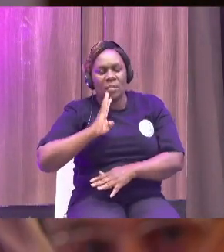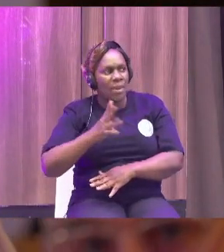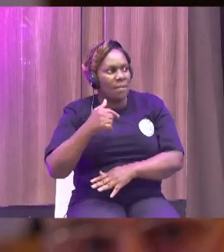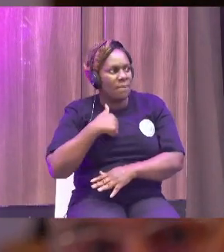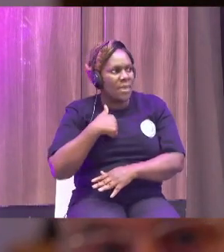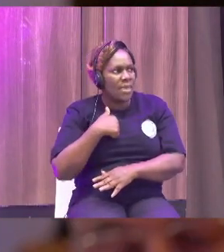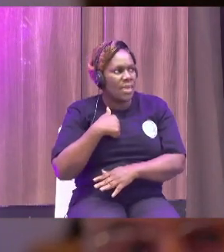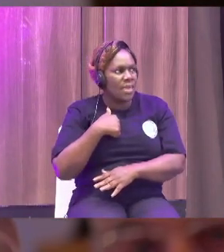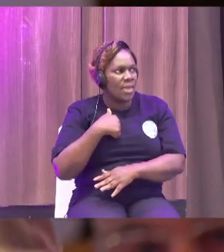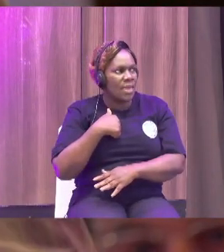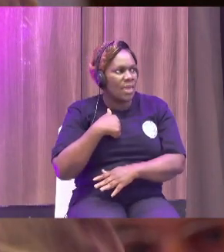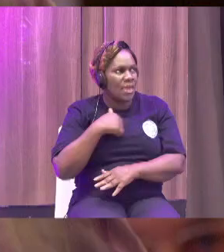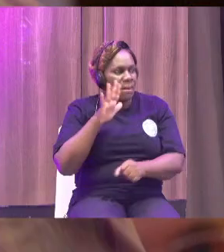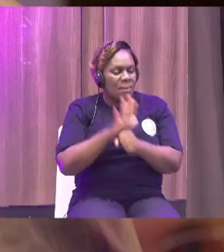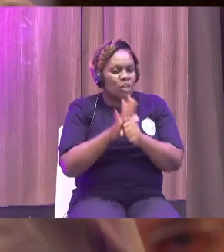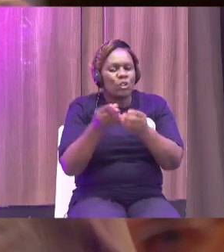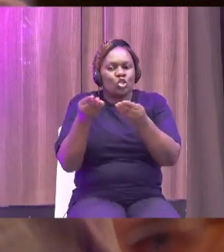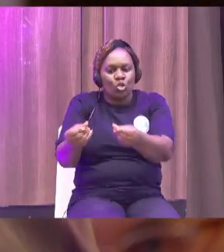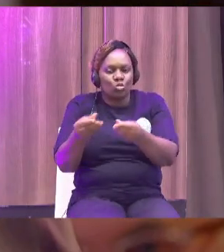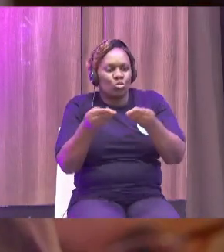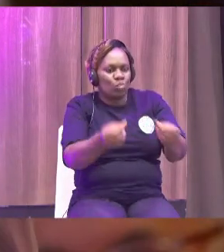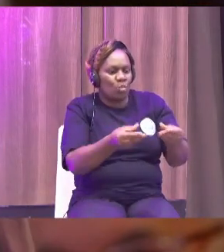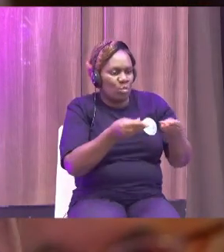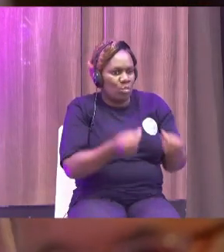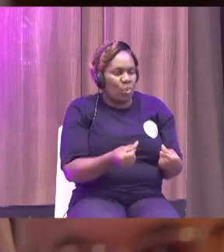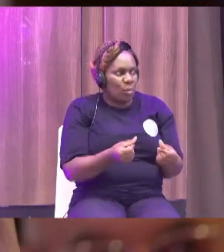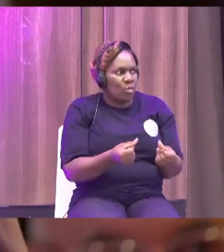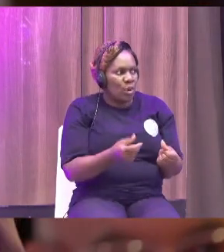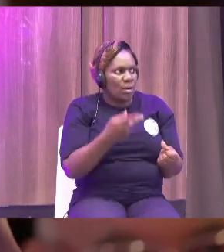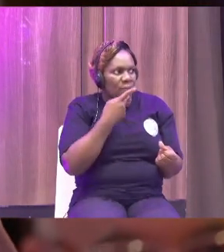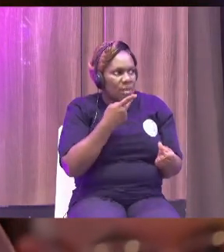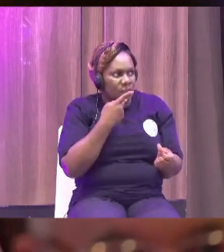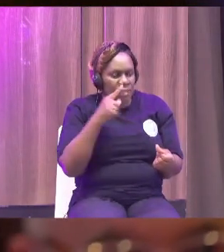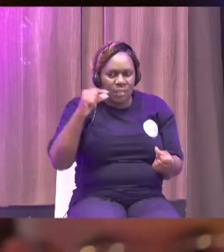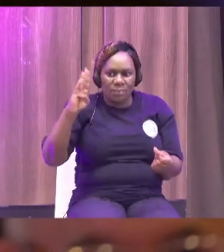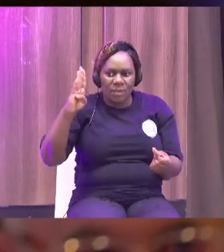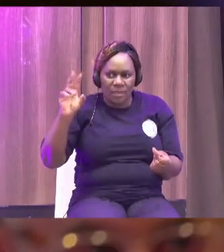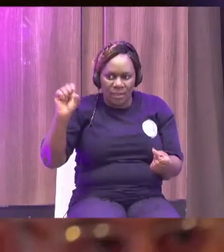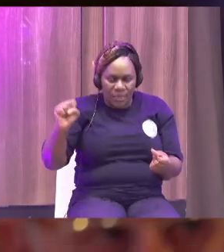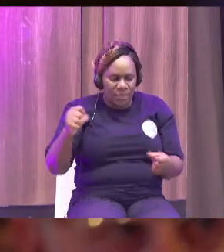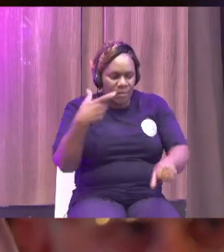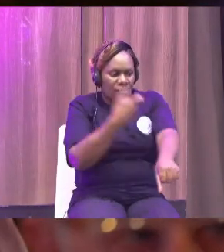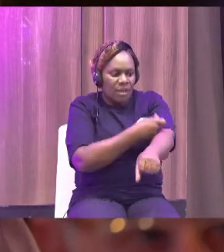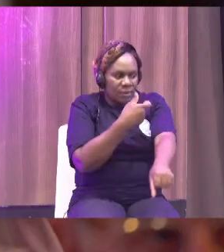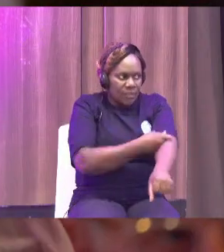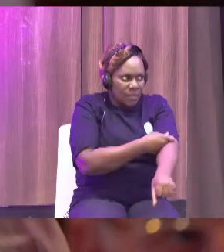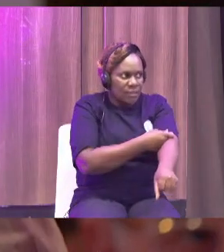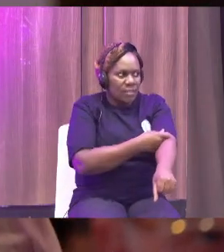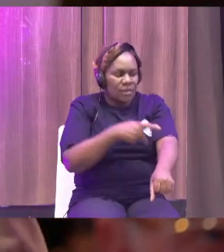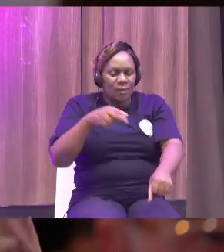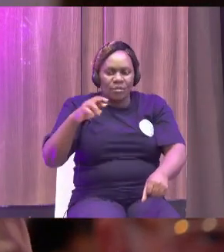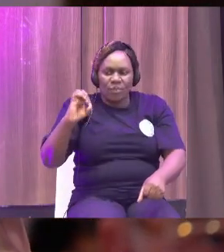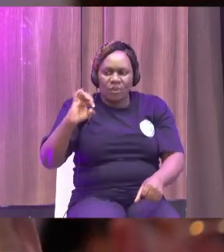heard so many solutions being preferred to GBS, including vaccine,